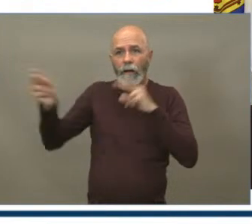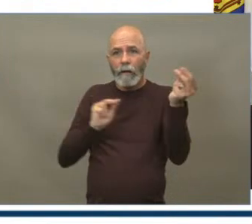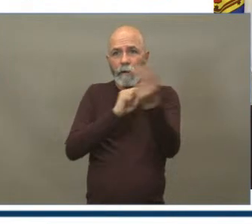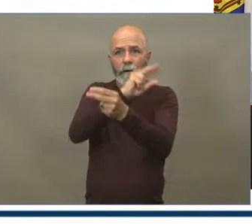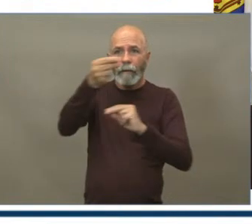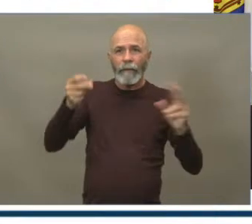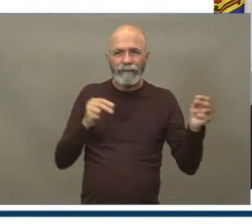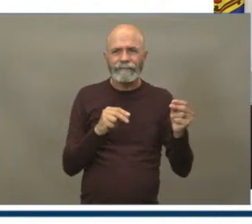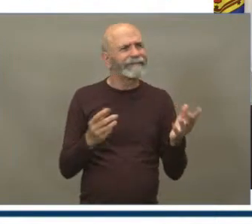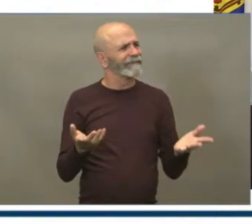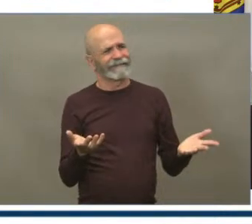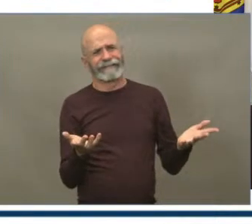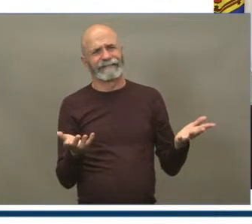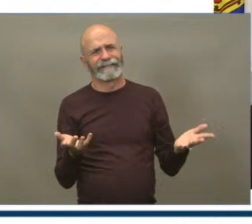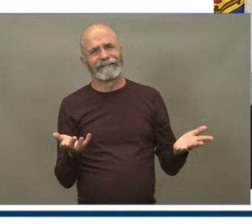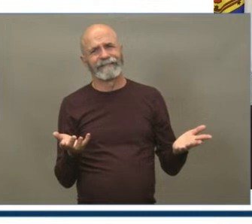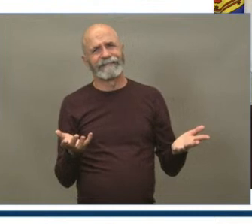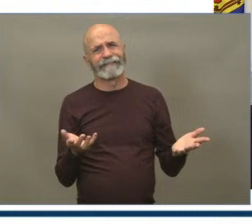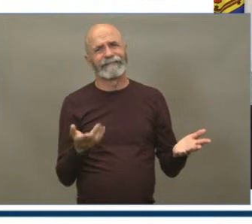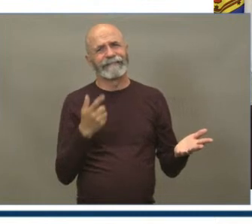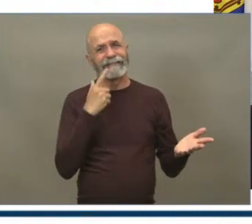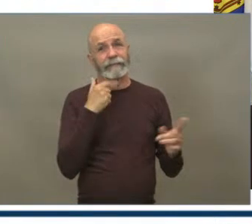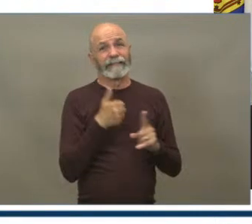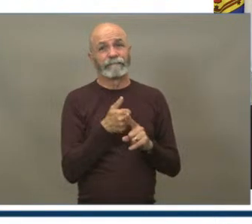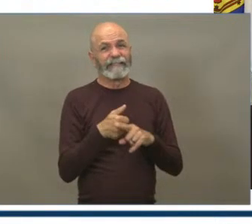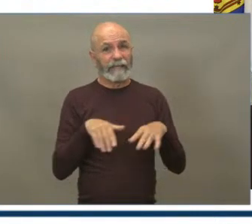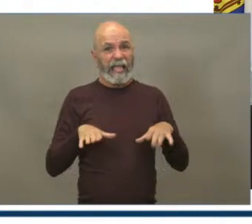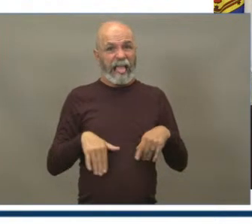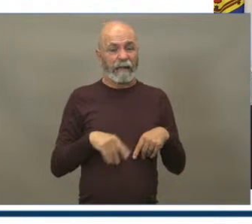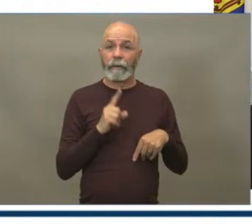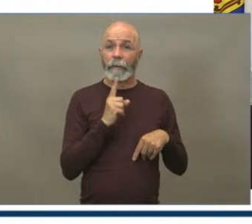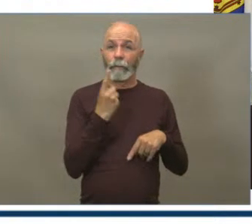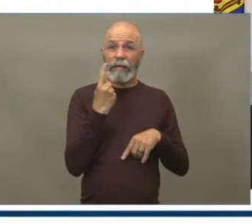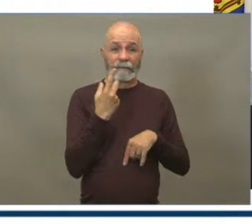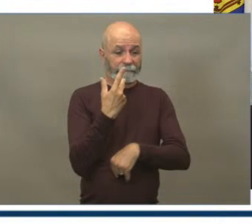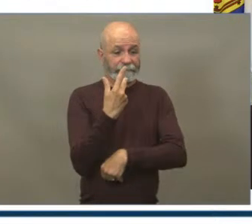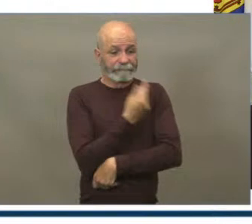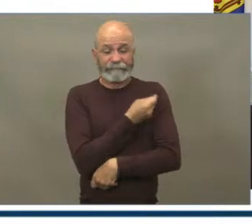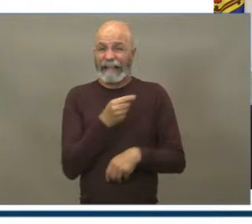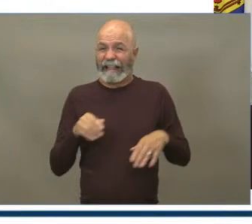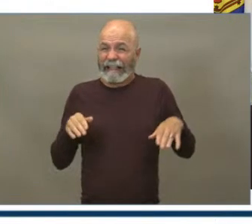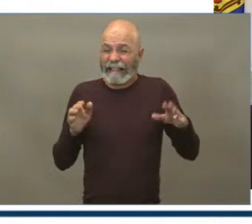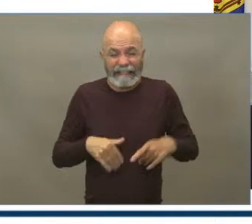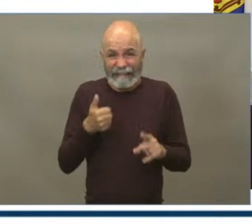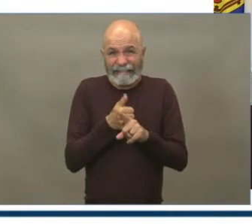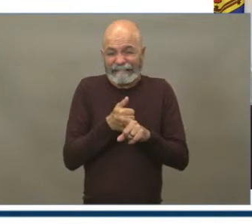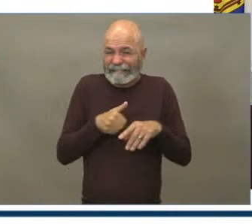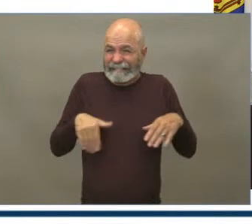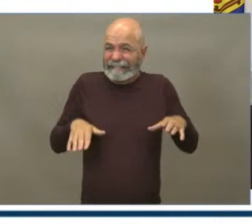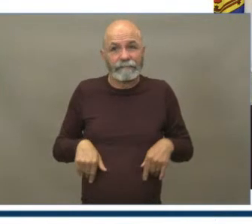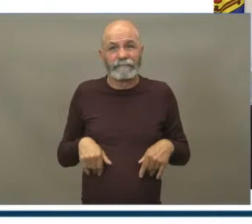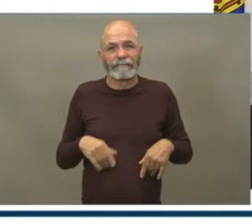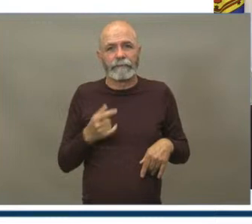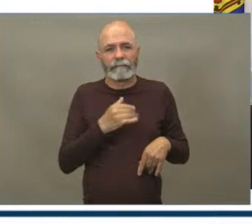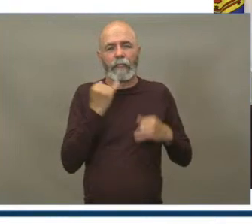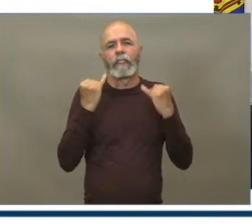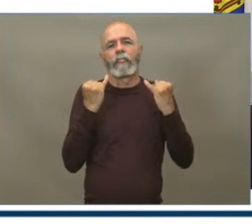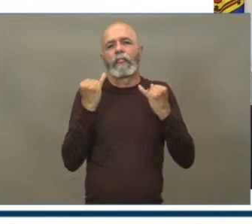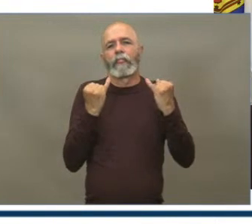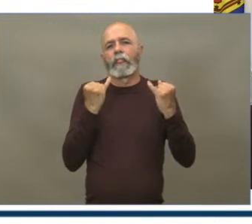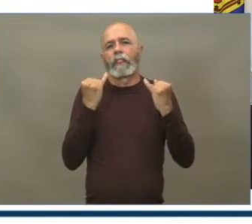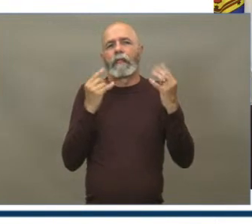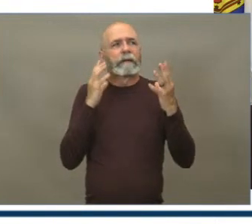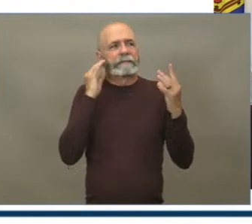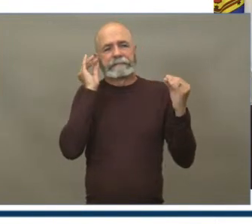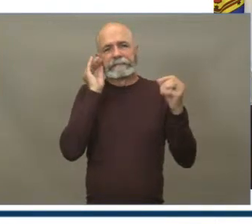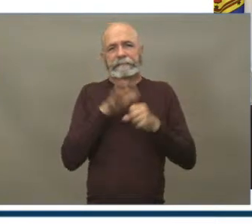have not had their first dose of a vaccine. So that is obviously putting a lot of strain on them. Can you unpack that a little